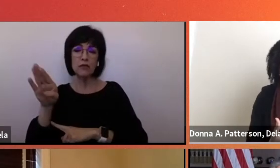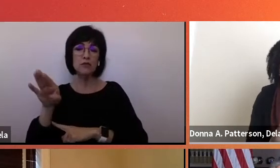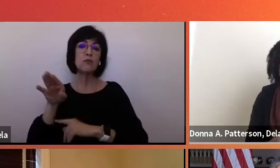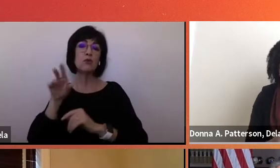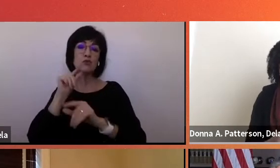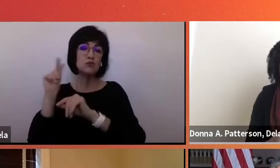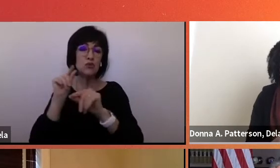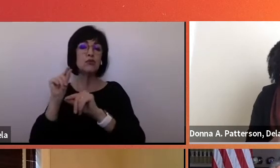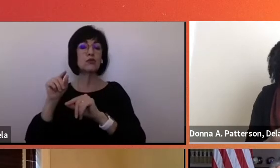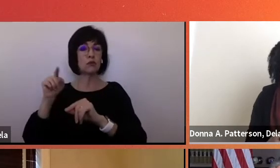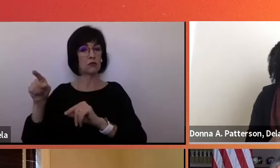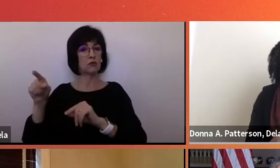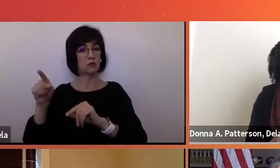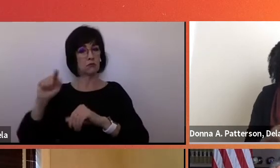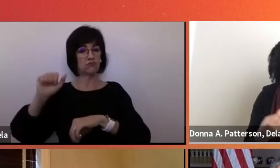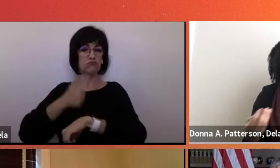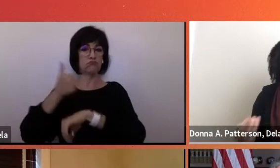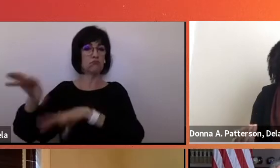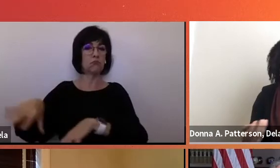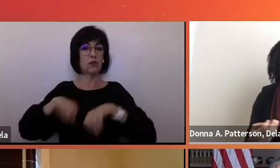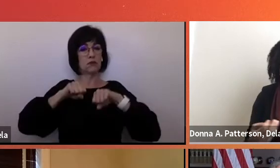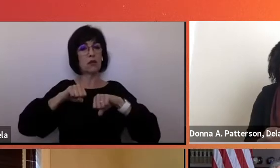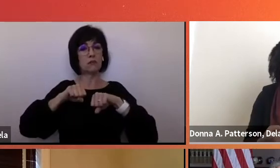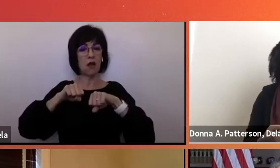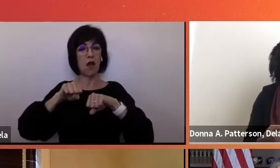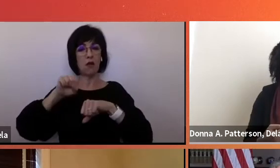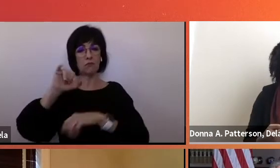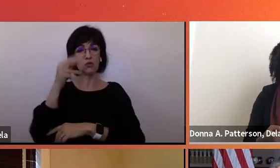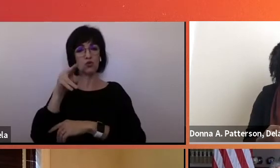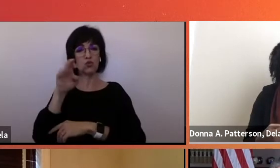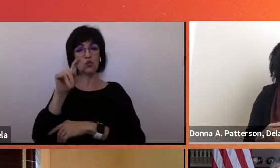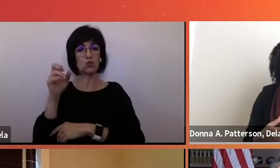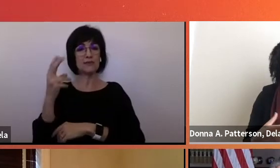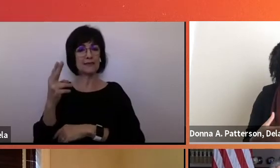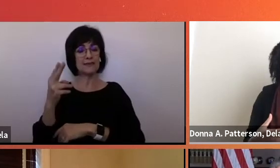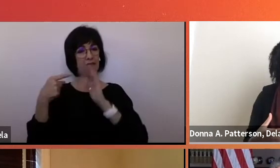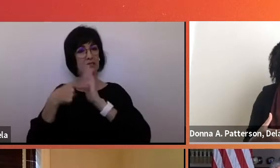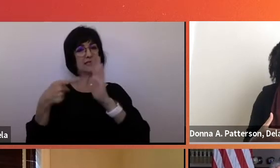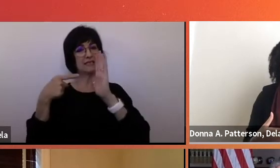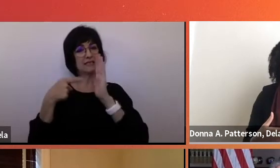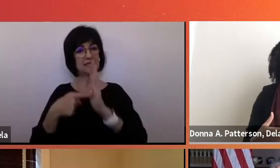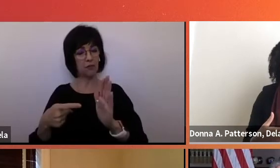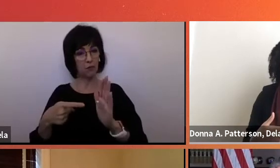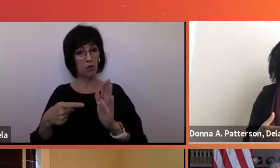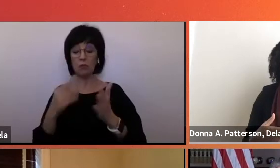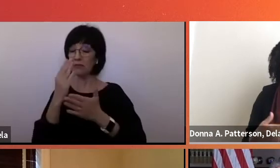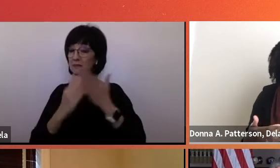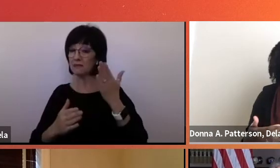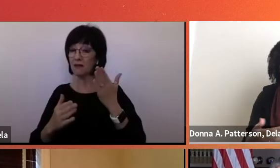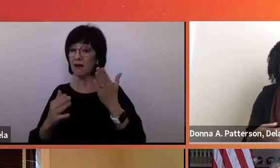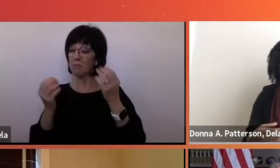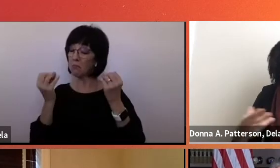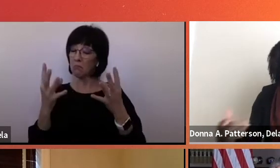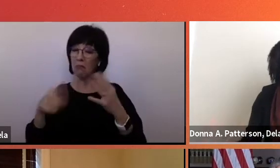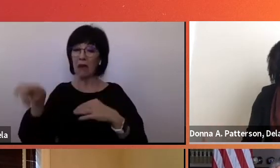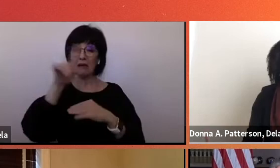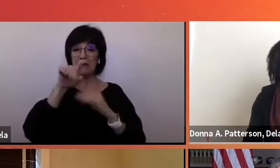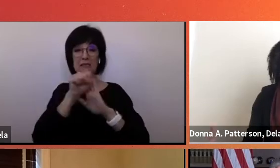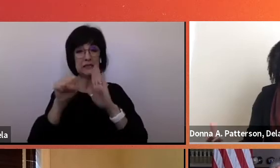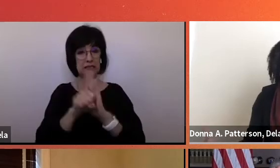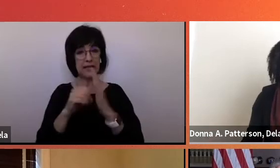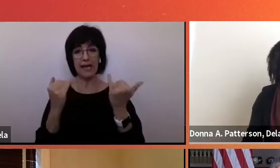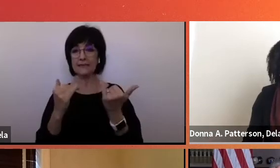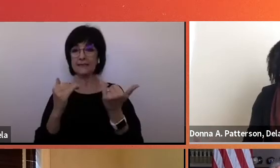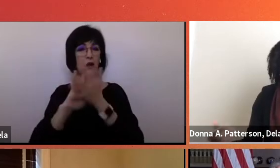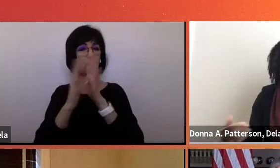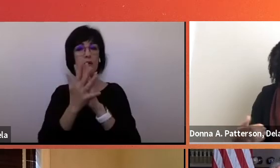symbol, but you're also seeing states that are now, you know, making it official ceremonial day